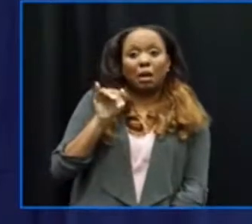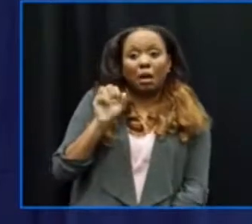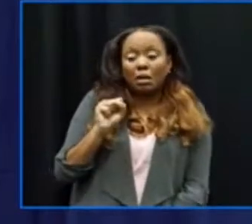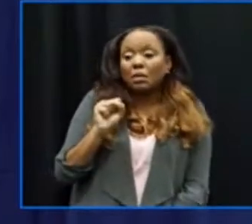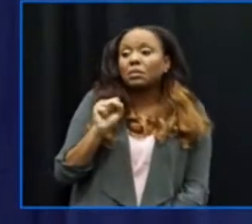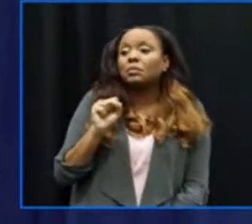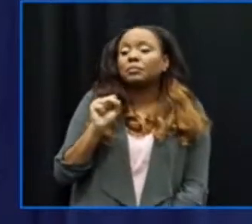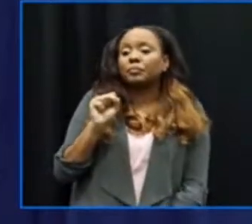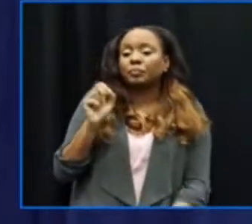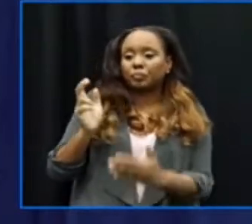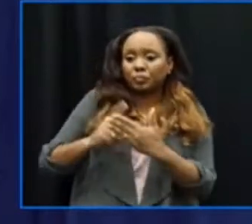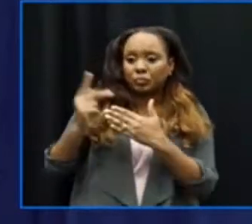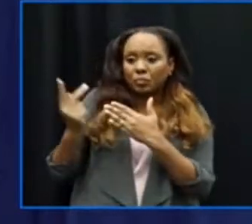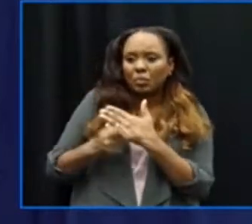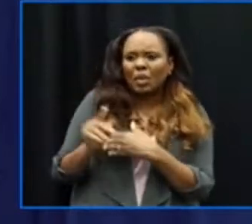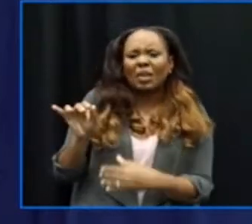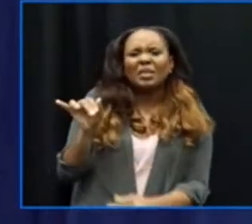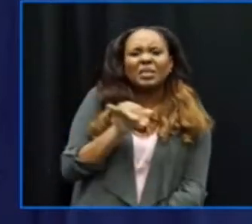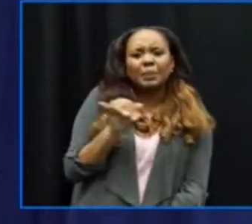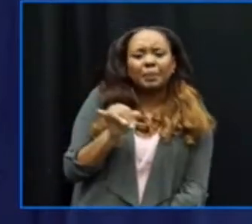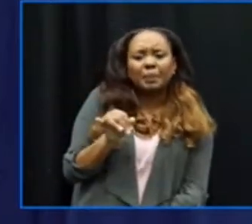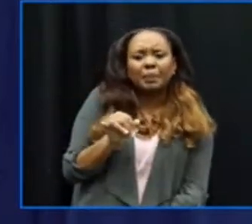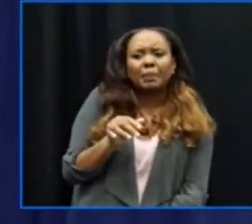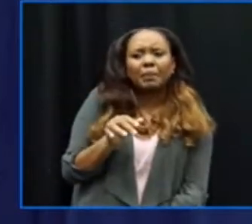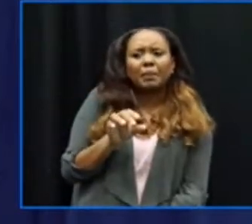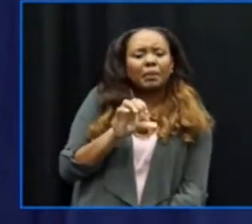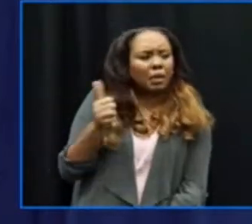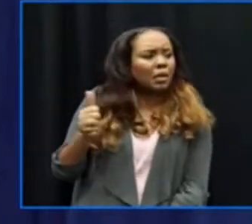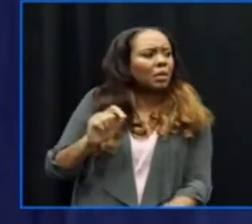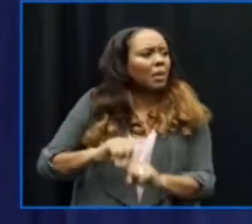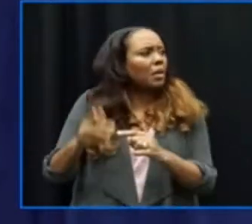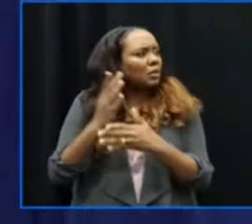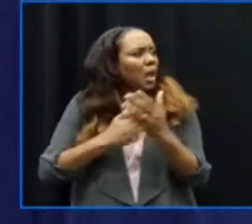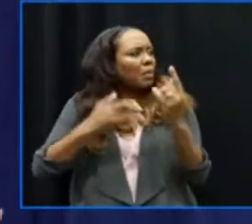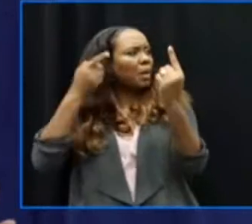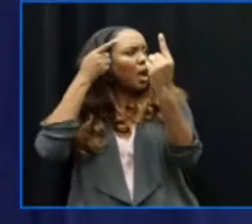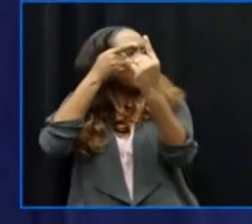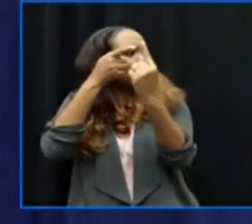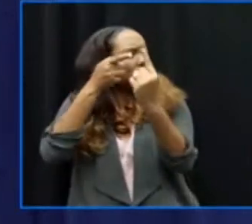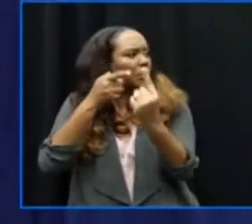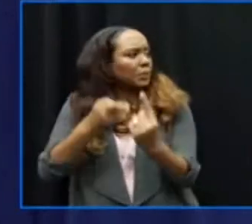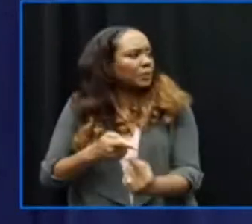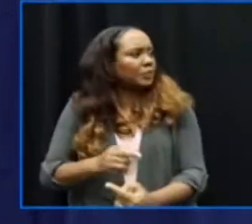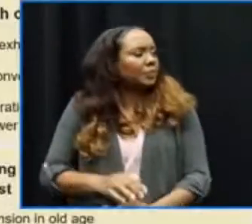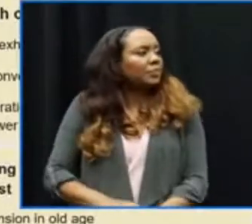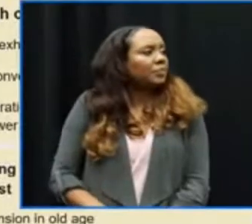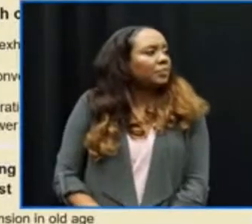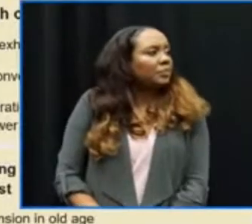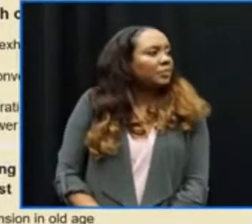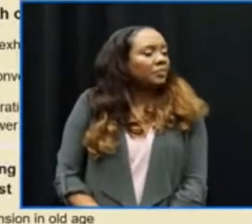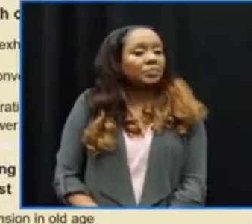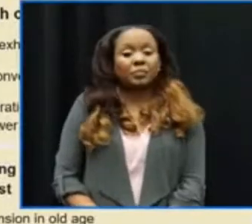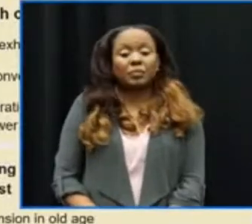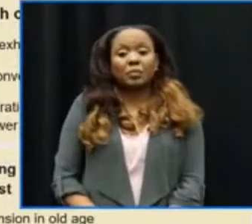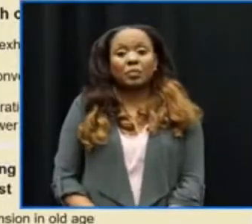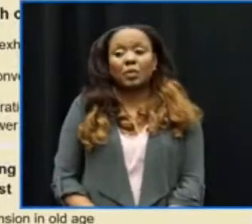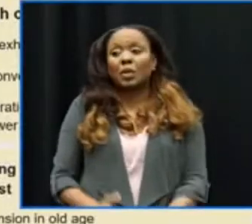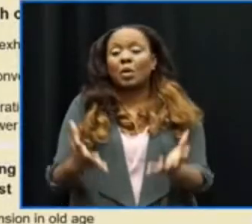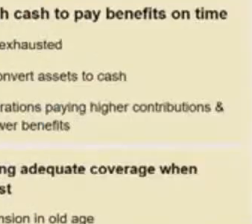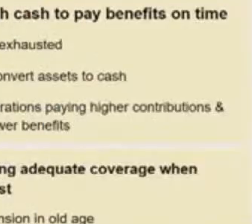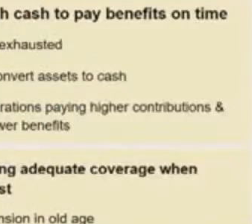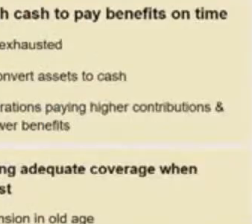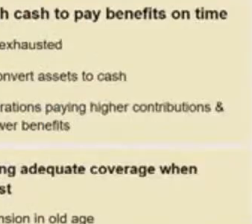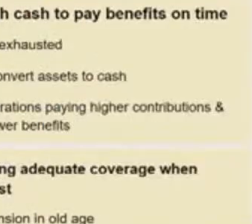ago. And there are certain objectives that the fund seeks to achieve, and at the same time should seek to